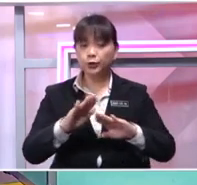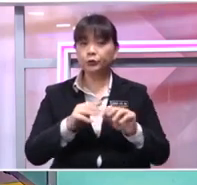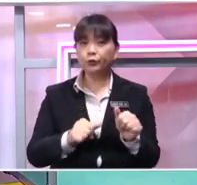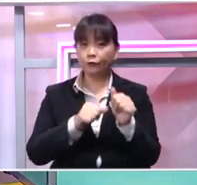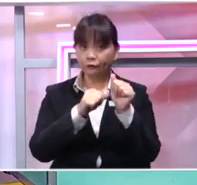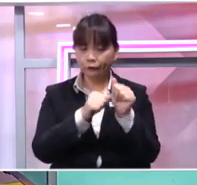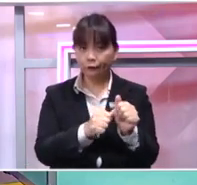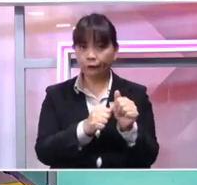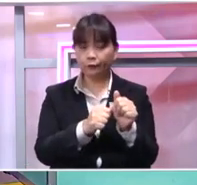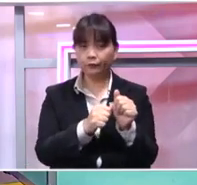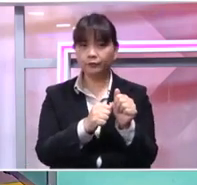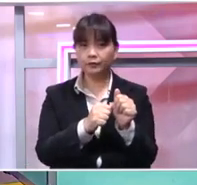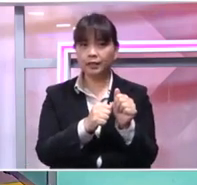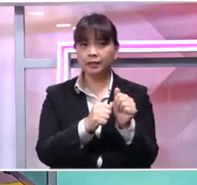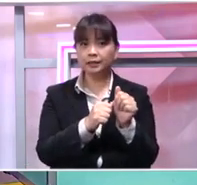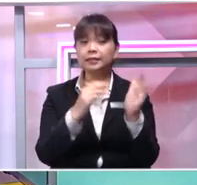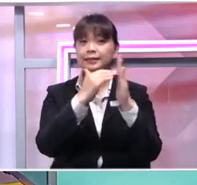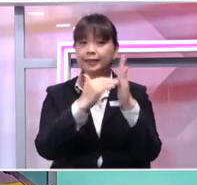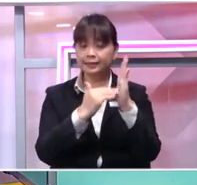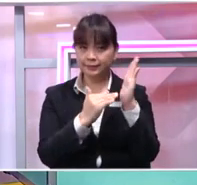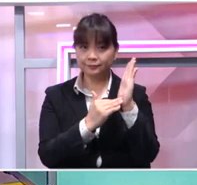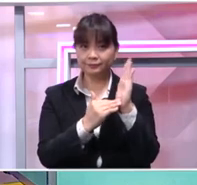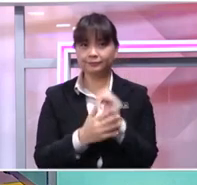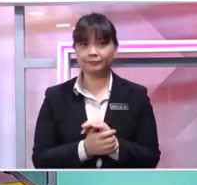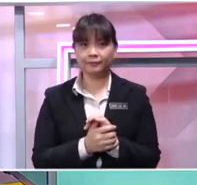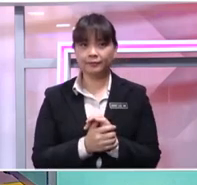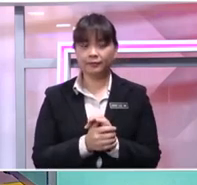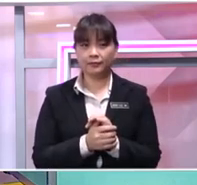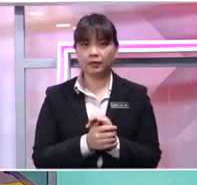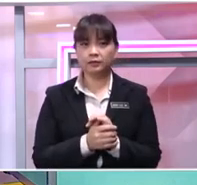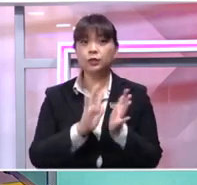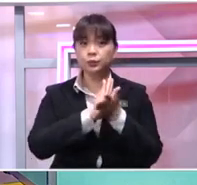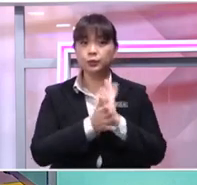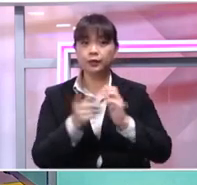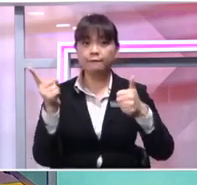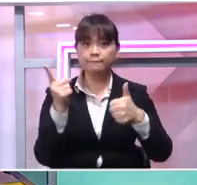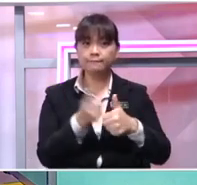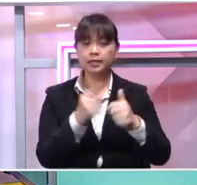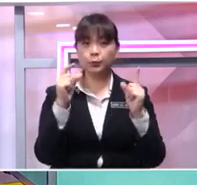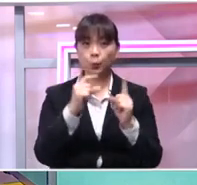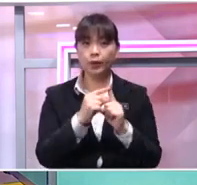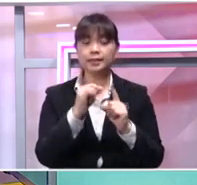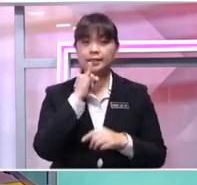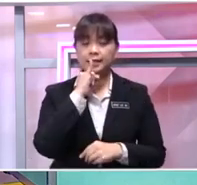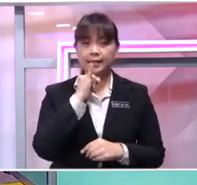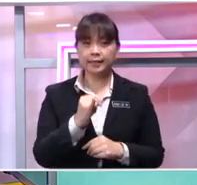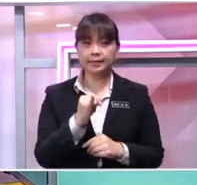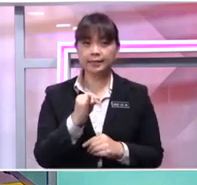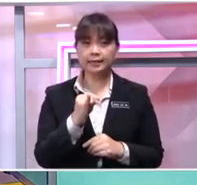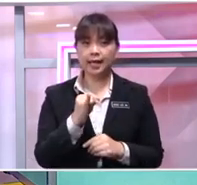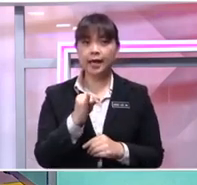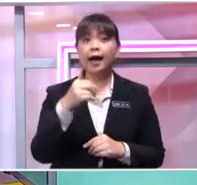Yeah, we mm-hmm. don't follow the sequence from earlier. Okay, so the first word is